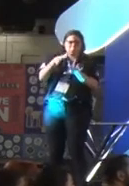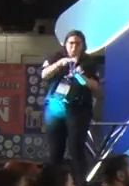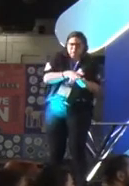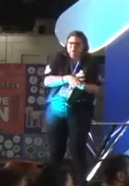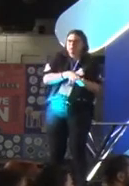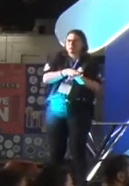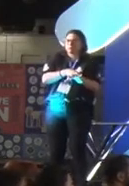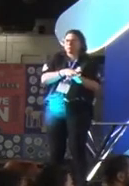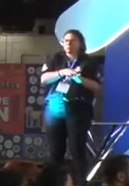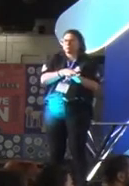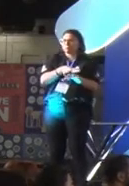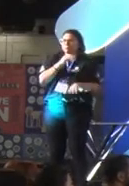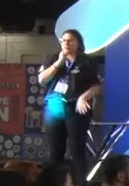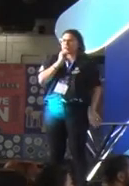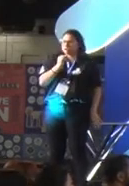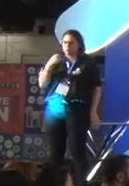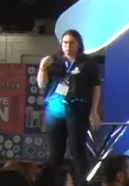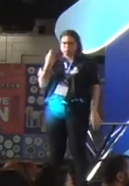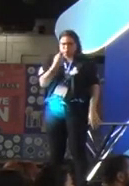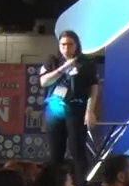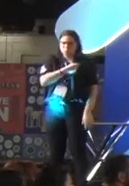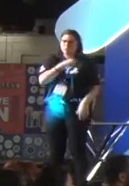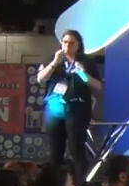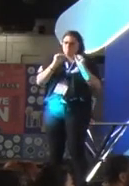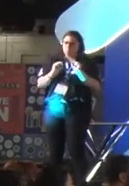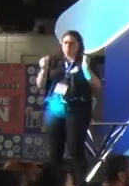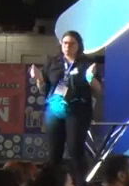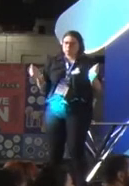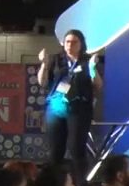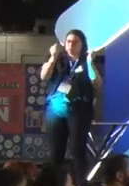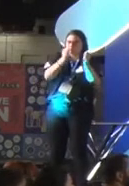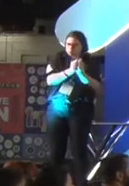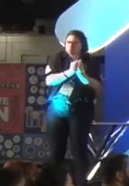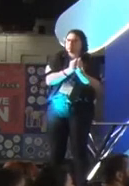all join in, we can all understand this.